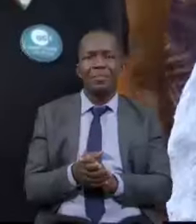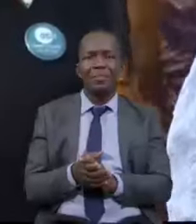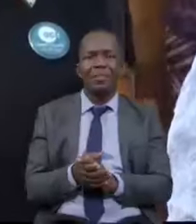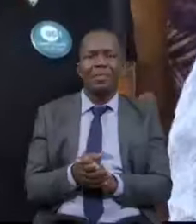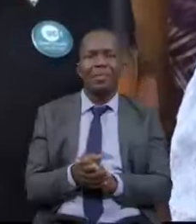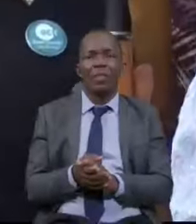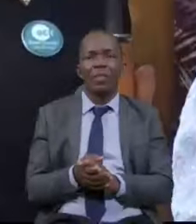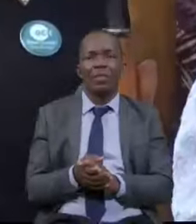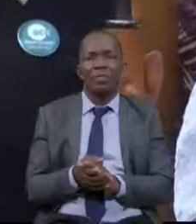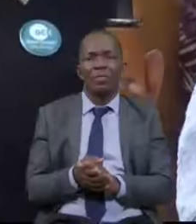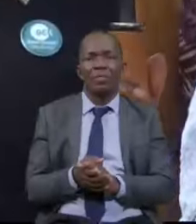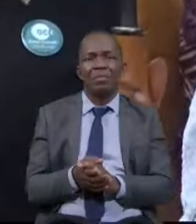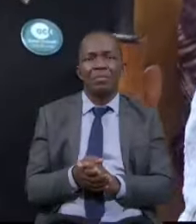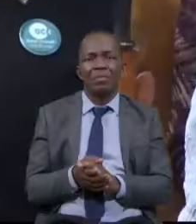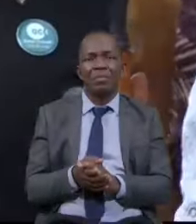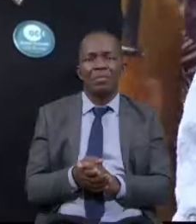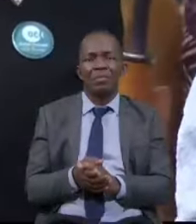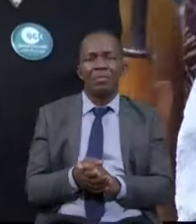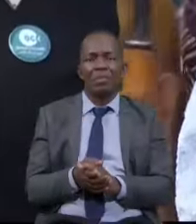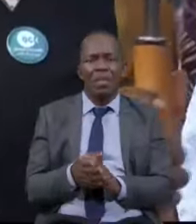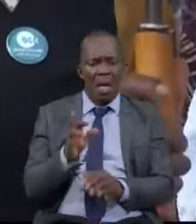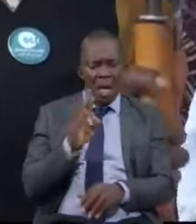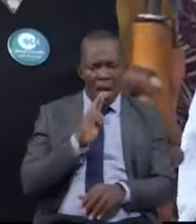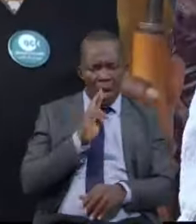Are you living up to the privilege you have in Christ?